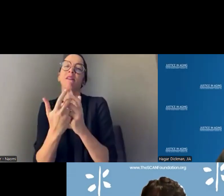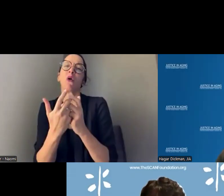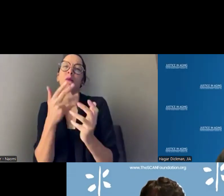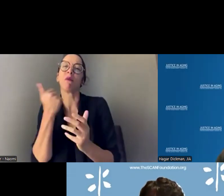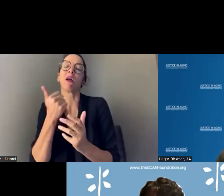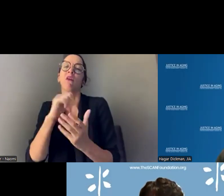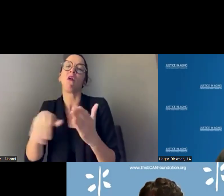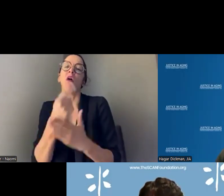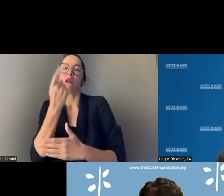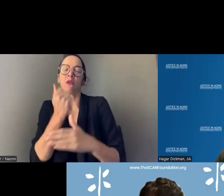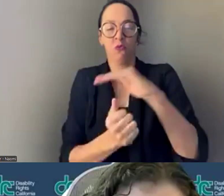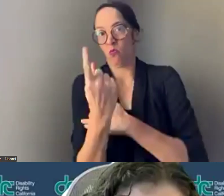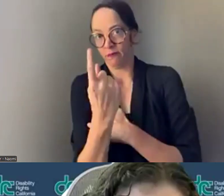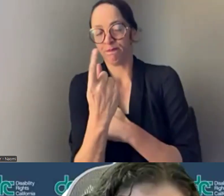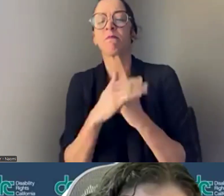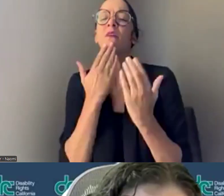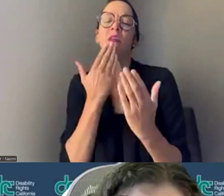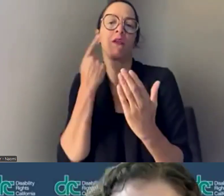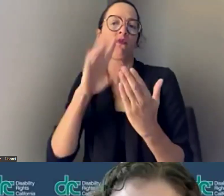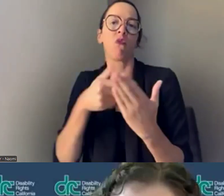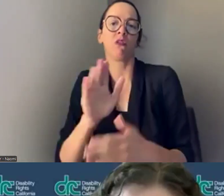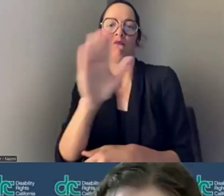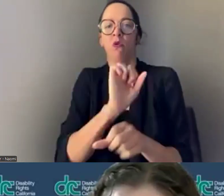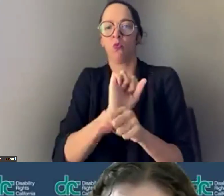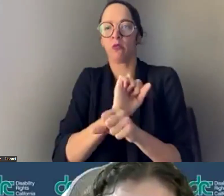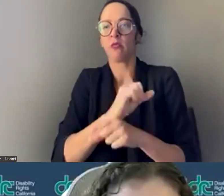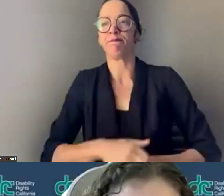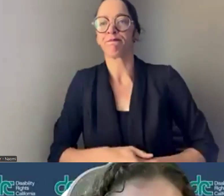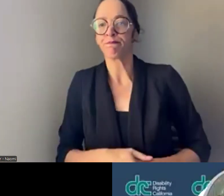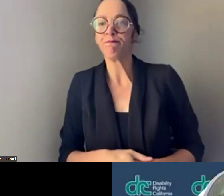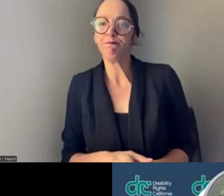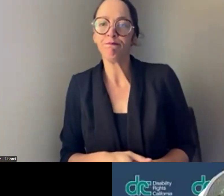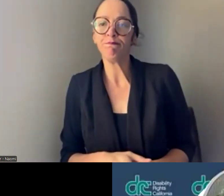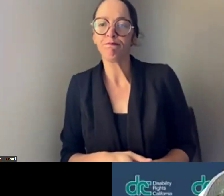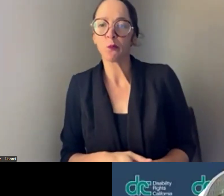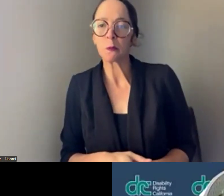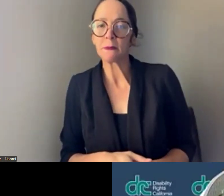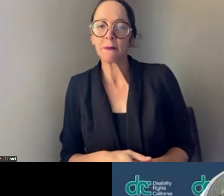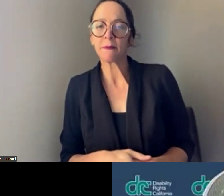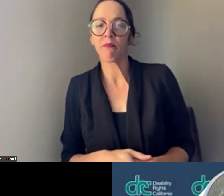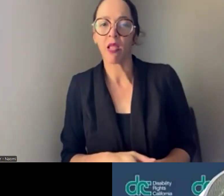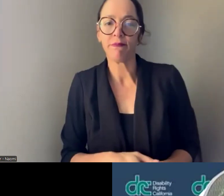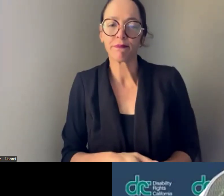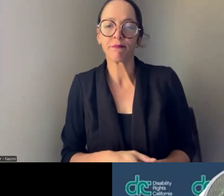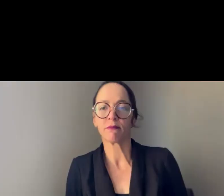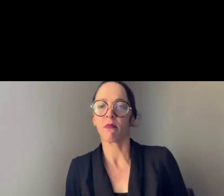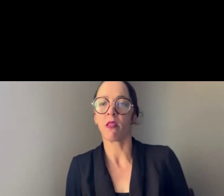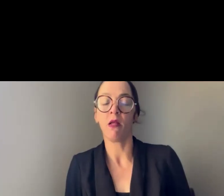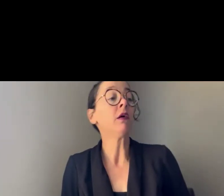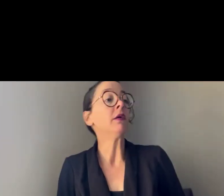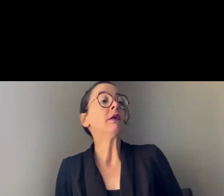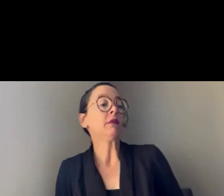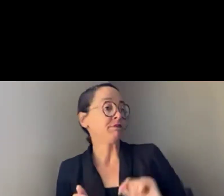Maureen, did you want to also weigh in? Hi, yes, let me go back on camera here. Yes, for